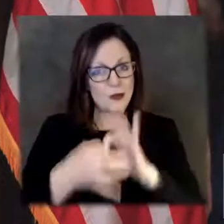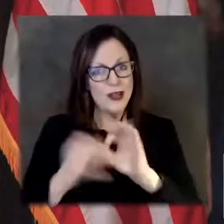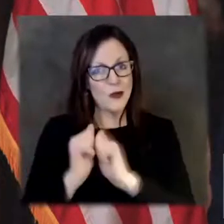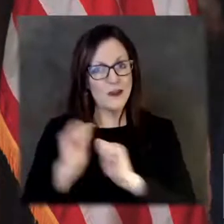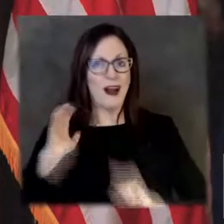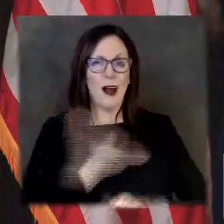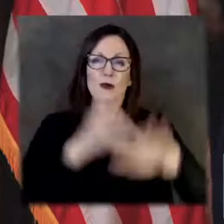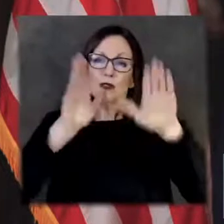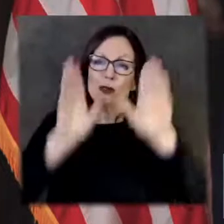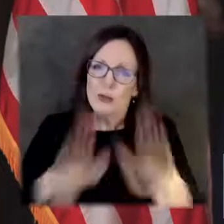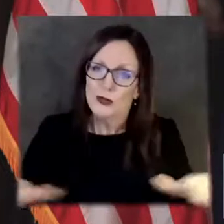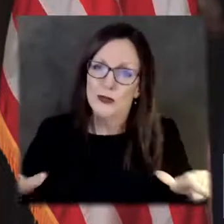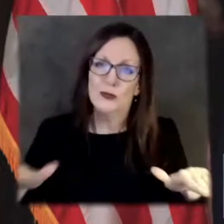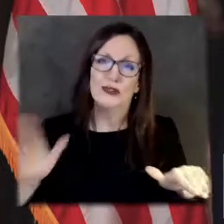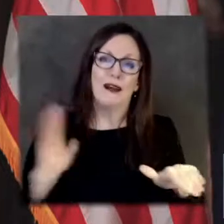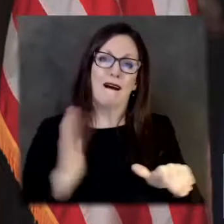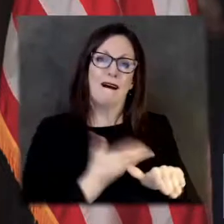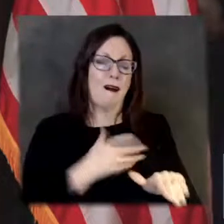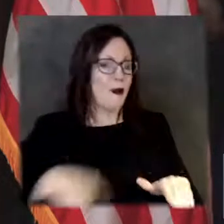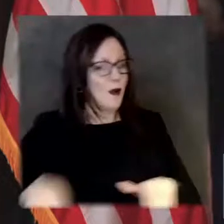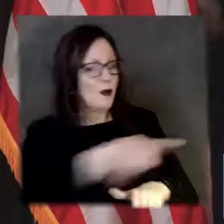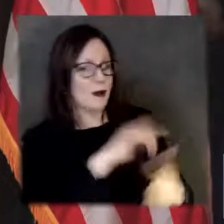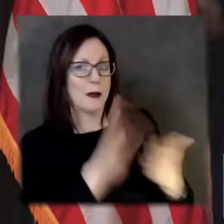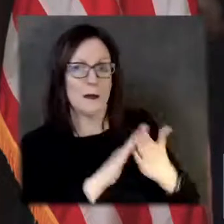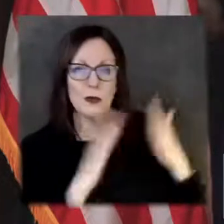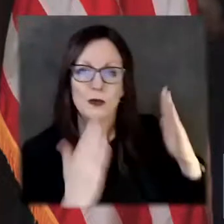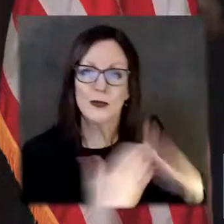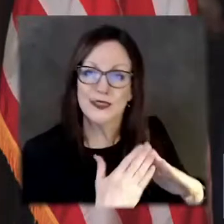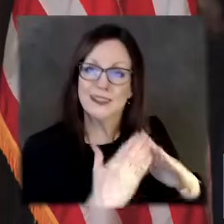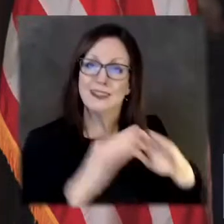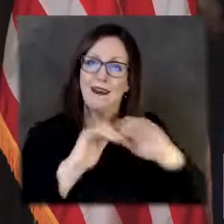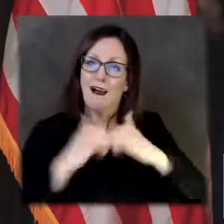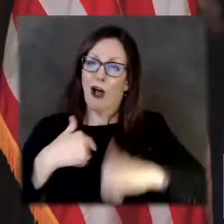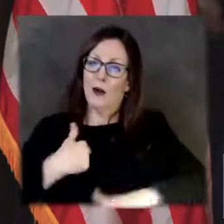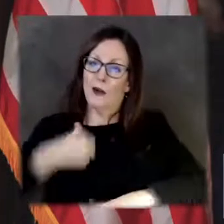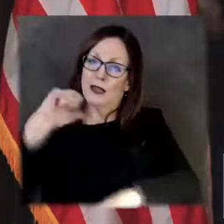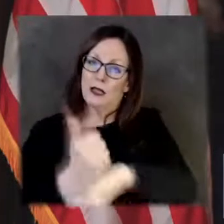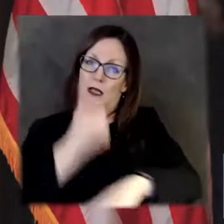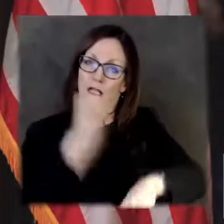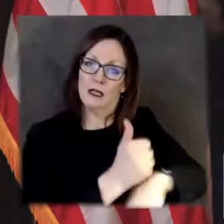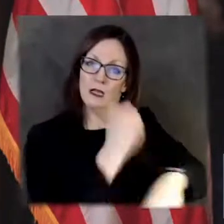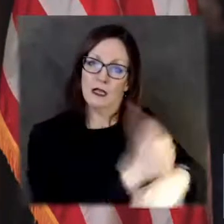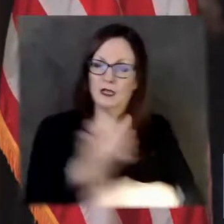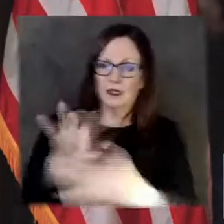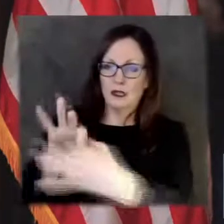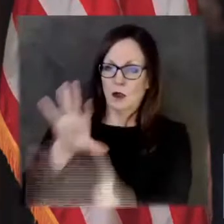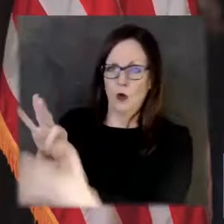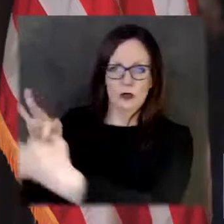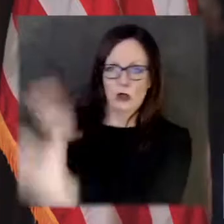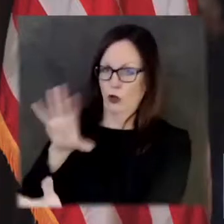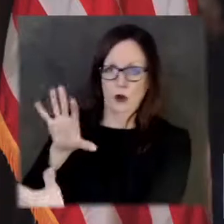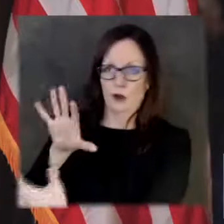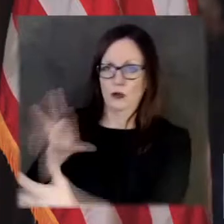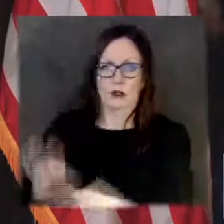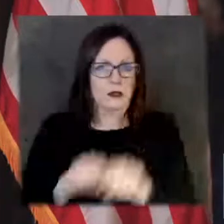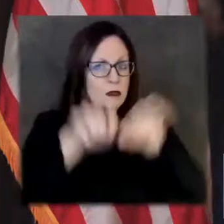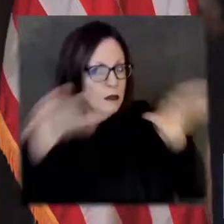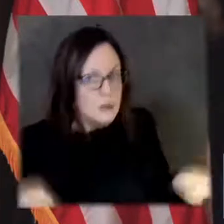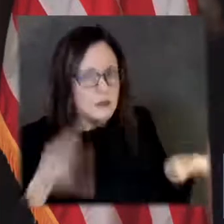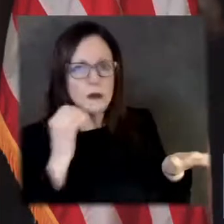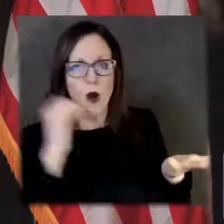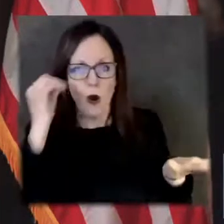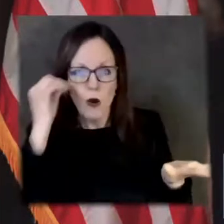system by focusing on best practices and a community-based approach to facilities. We're once